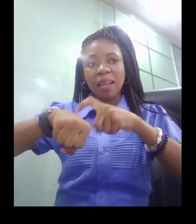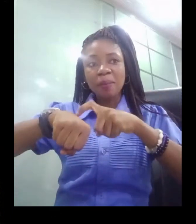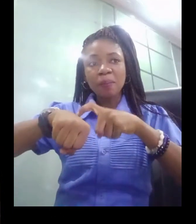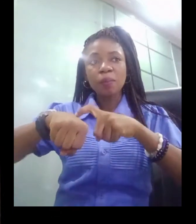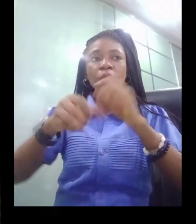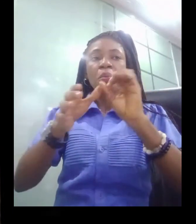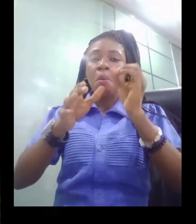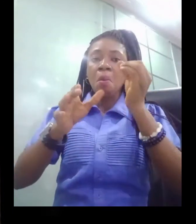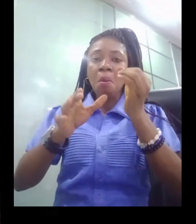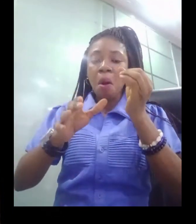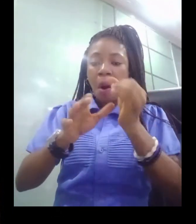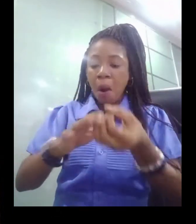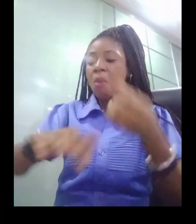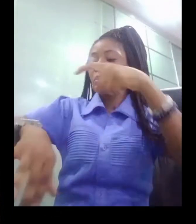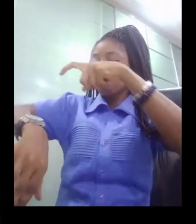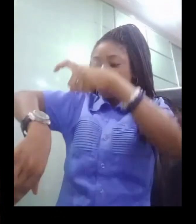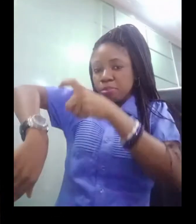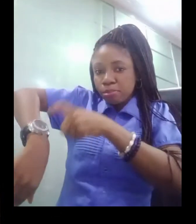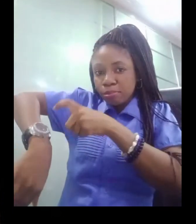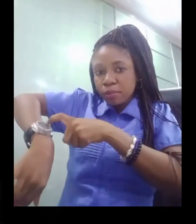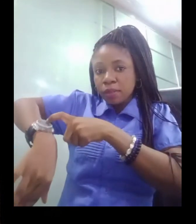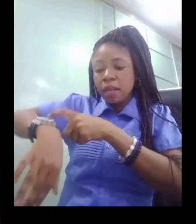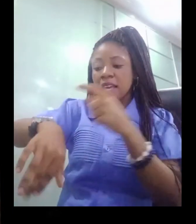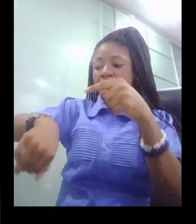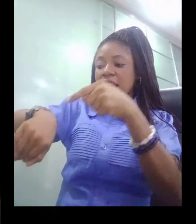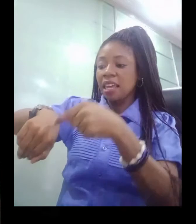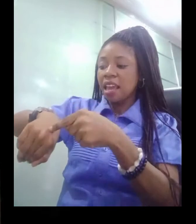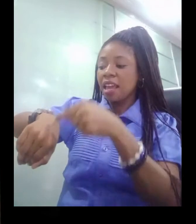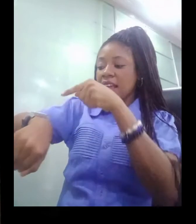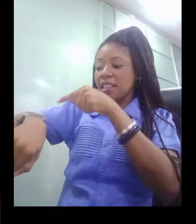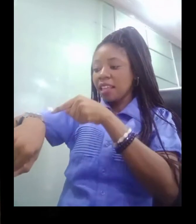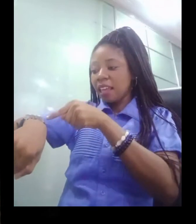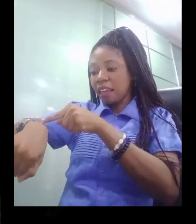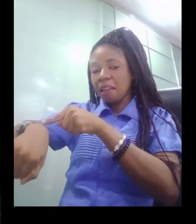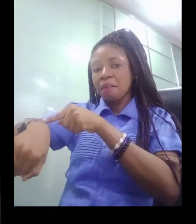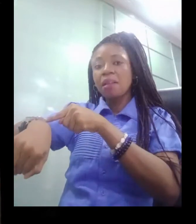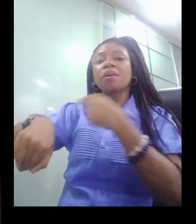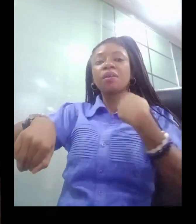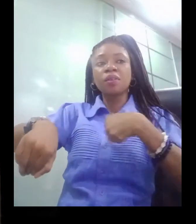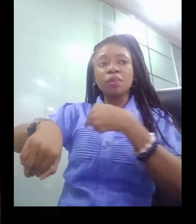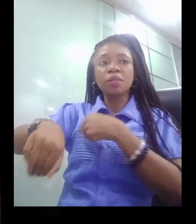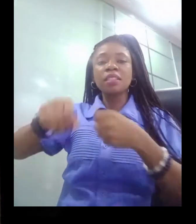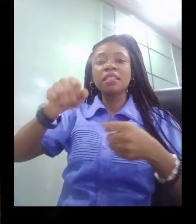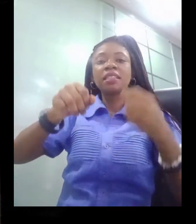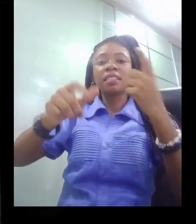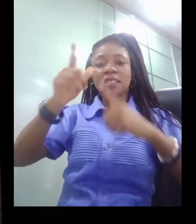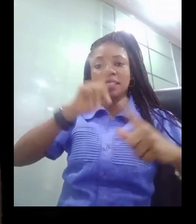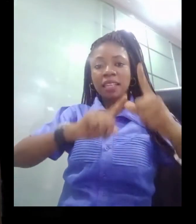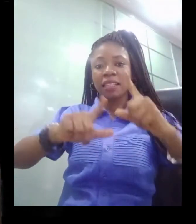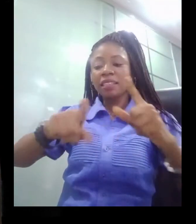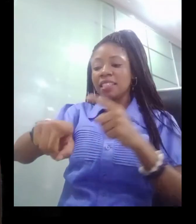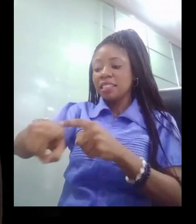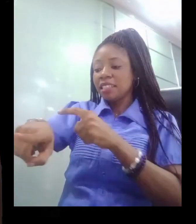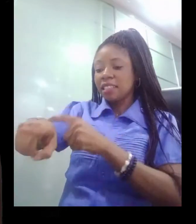or even here. So between the wrist and the back of the palm, this space